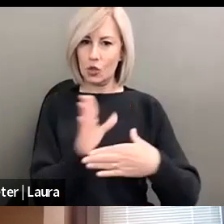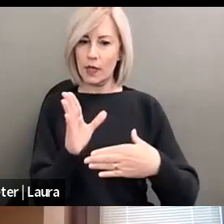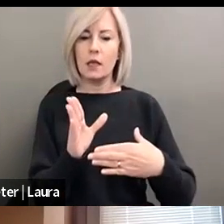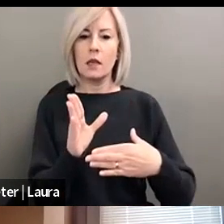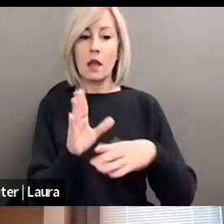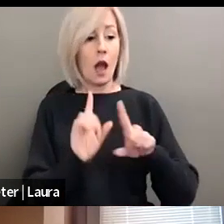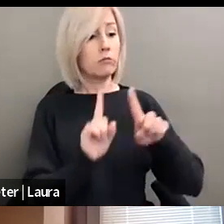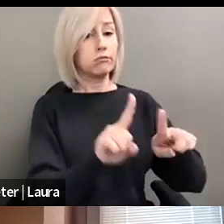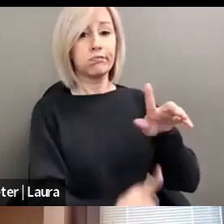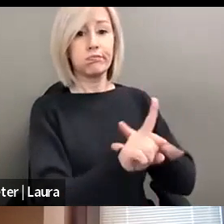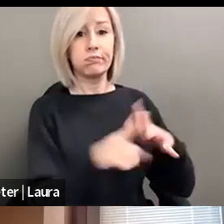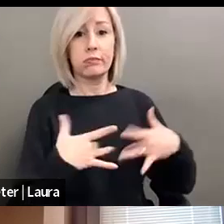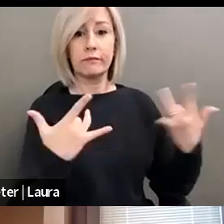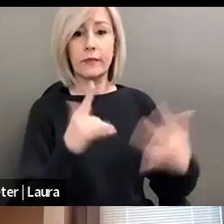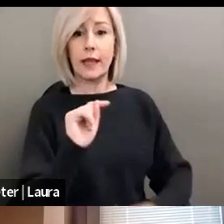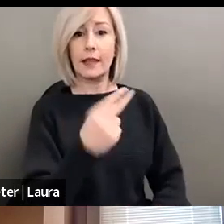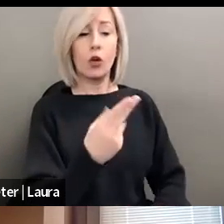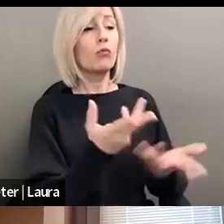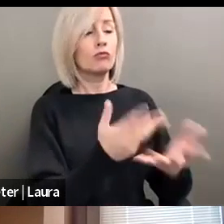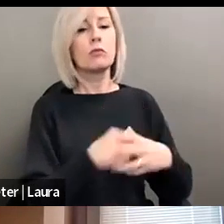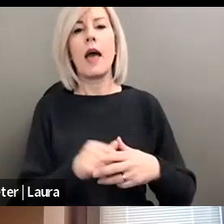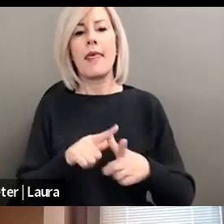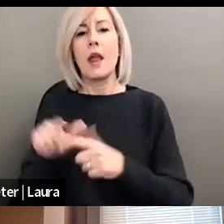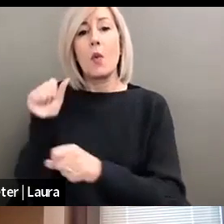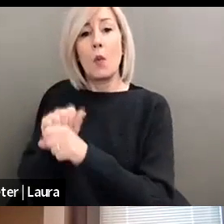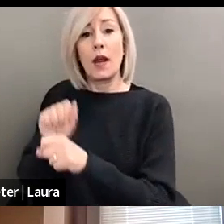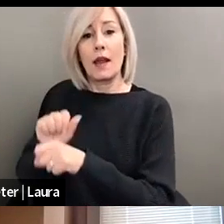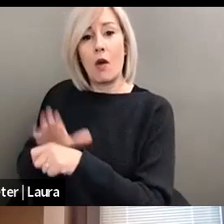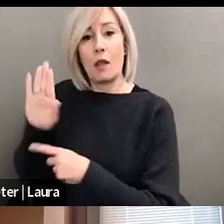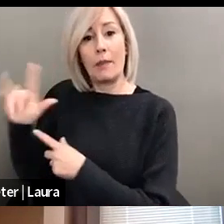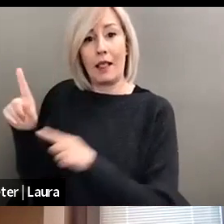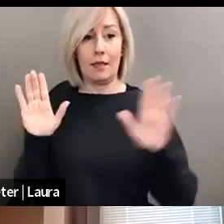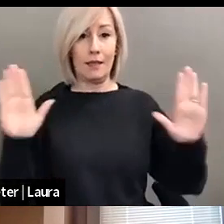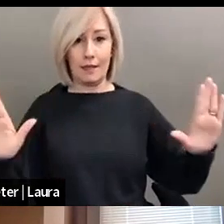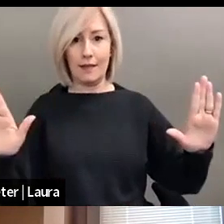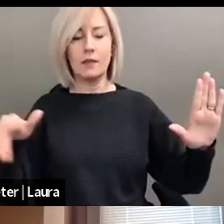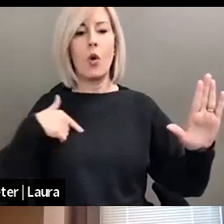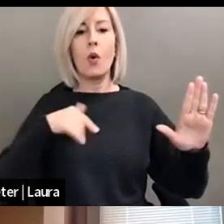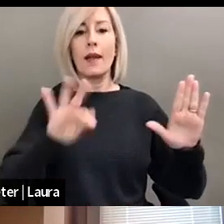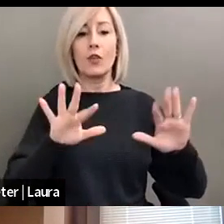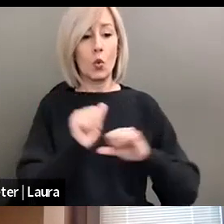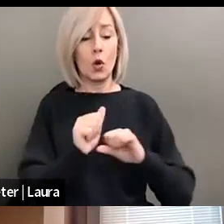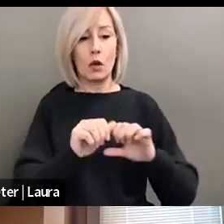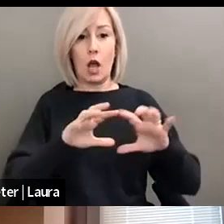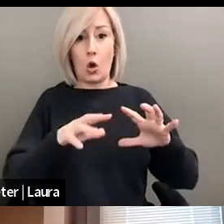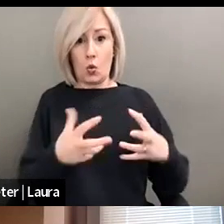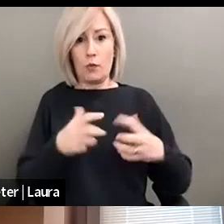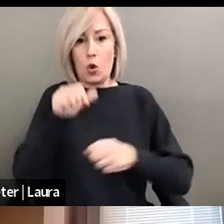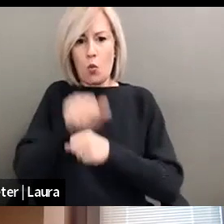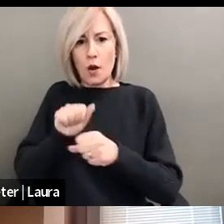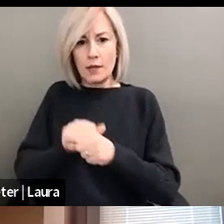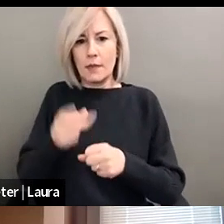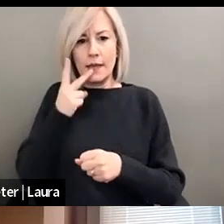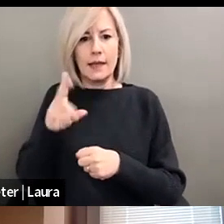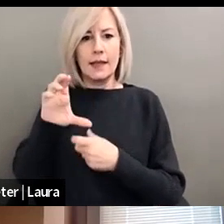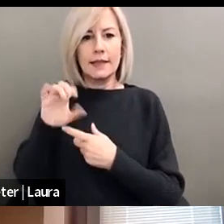an event like a town hall and then working on a bill. So if you're with a group that's working on something, and I see Cindy